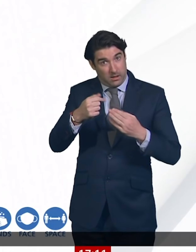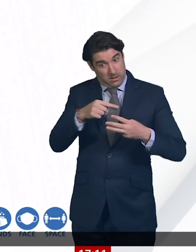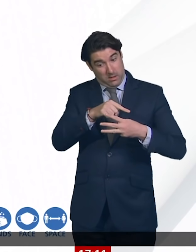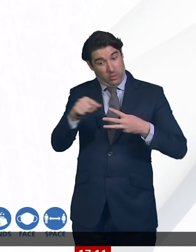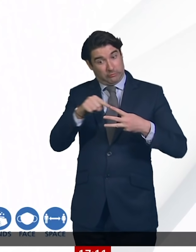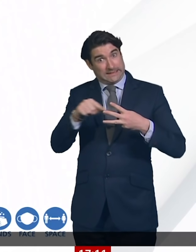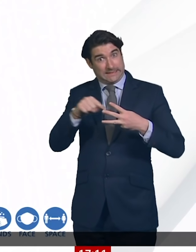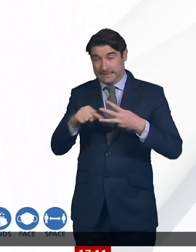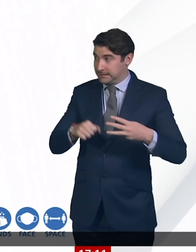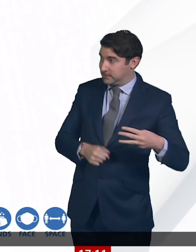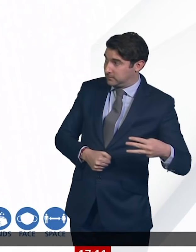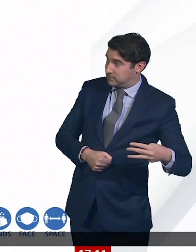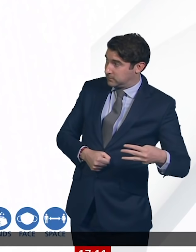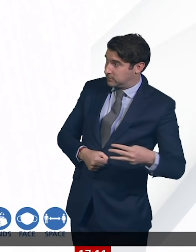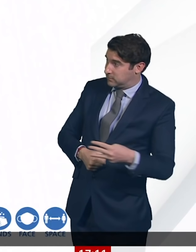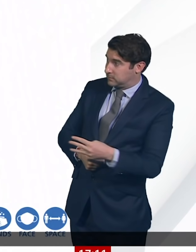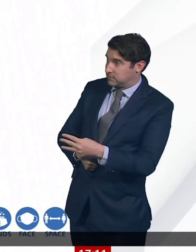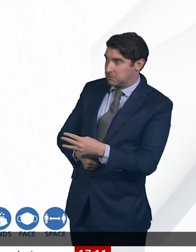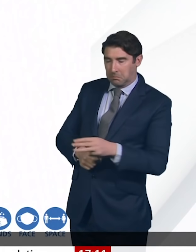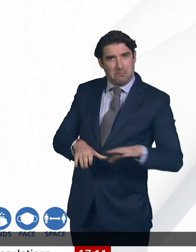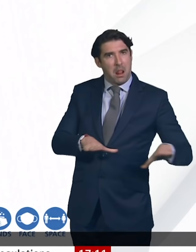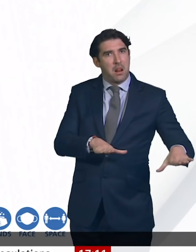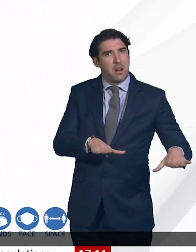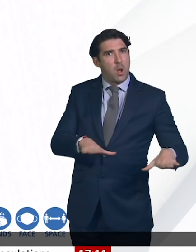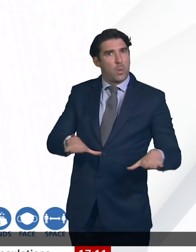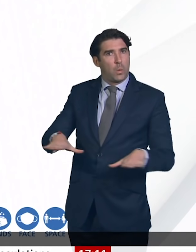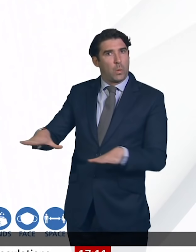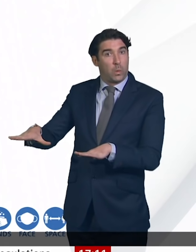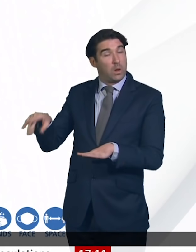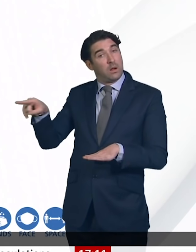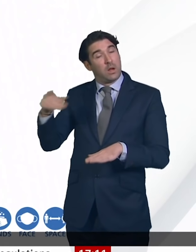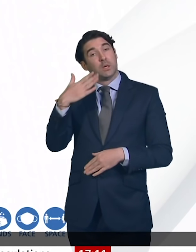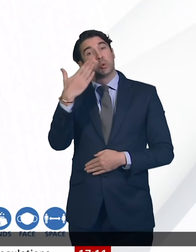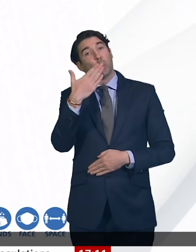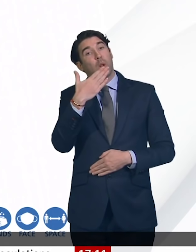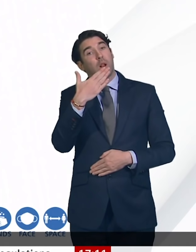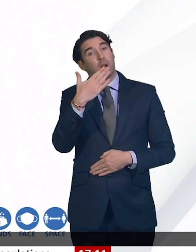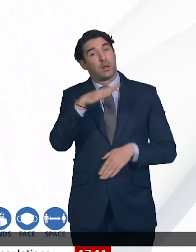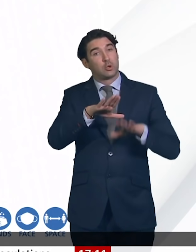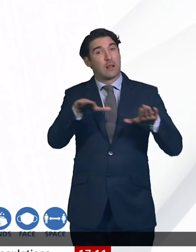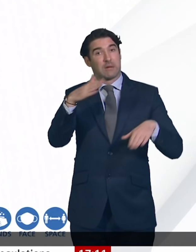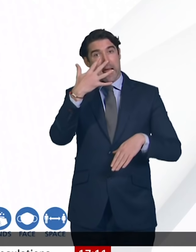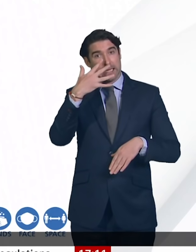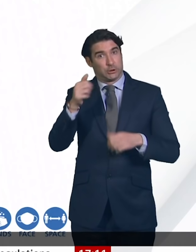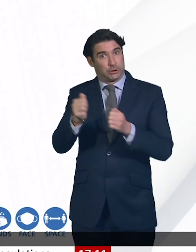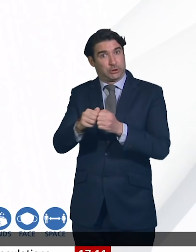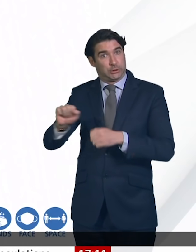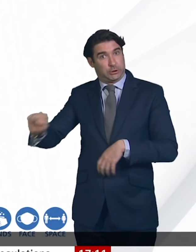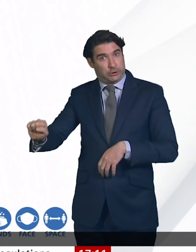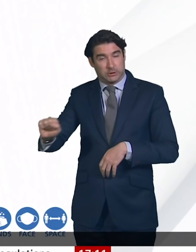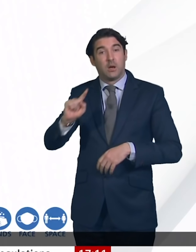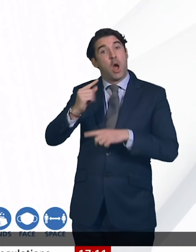the rates are actually really not changing very much. These are school-age children in the main. Whereas in